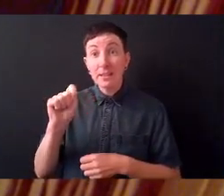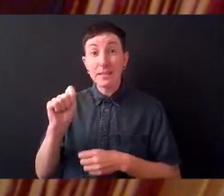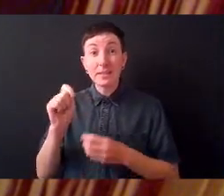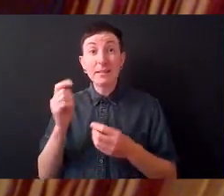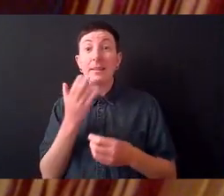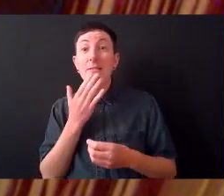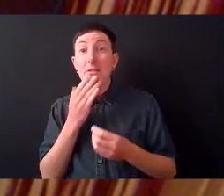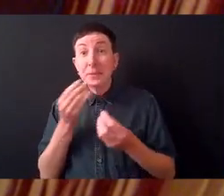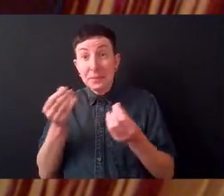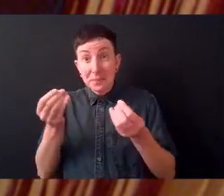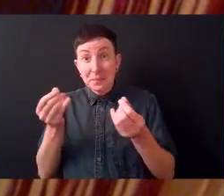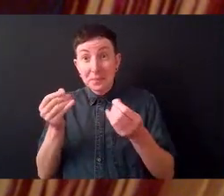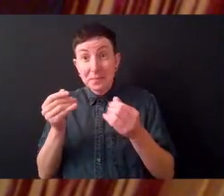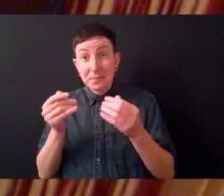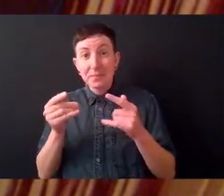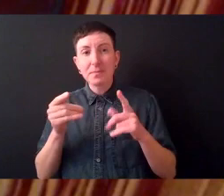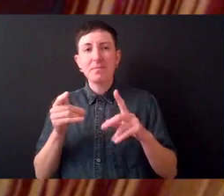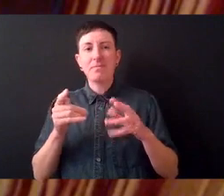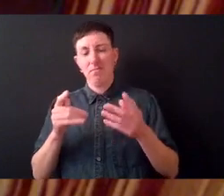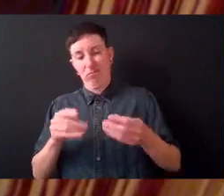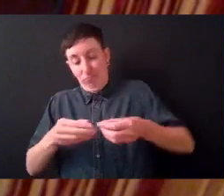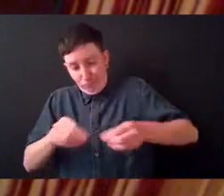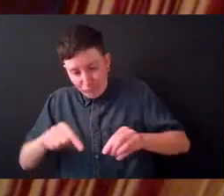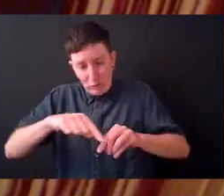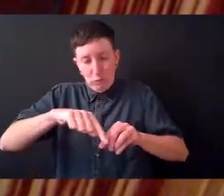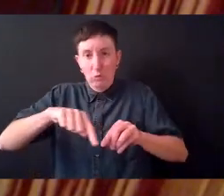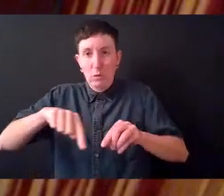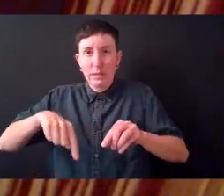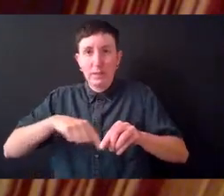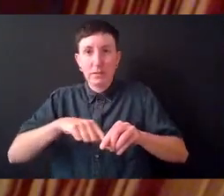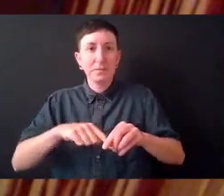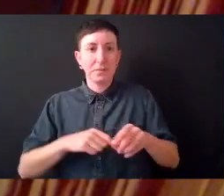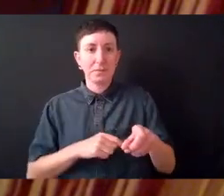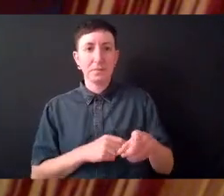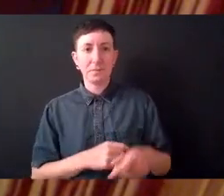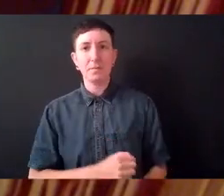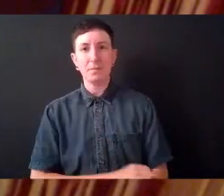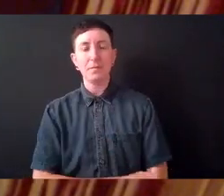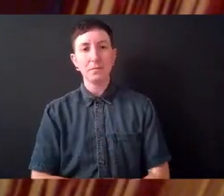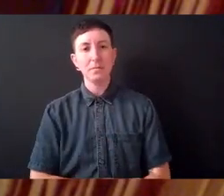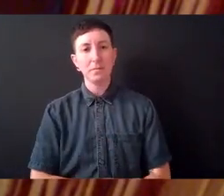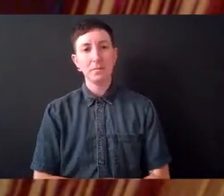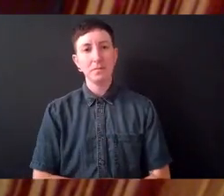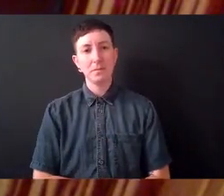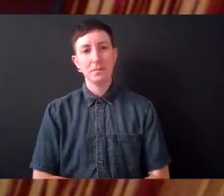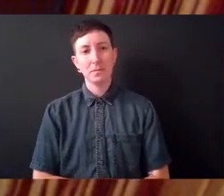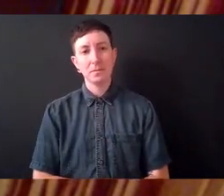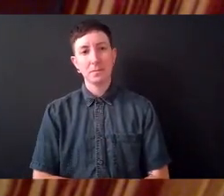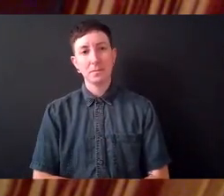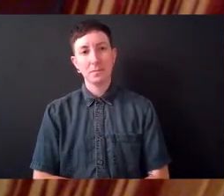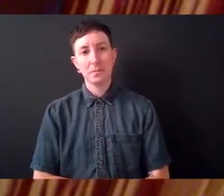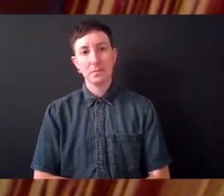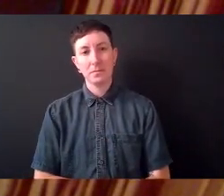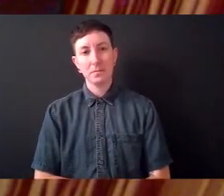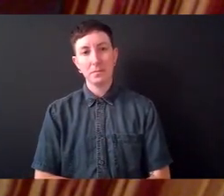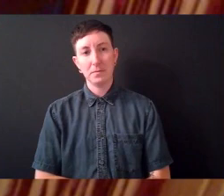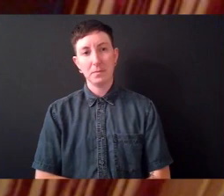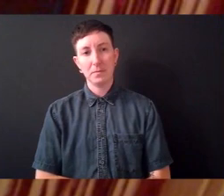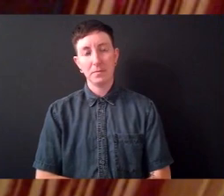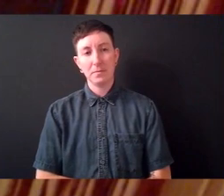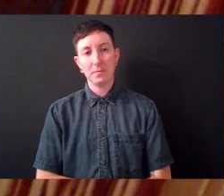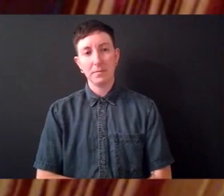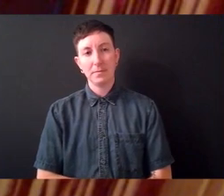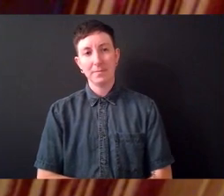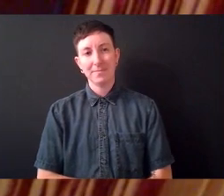going to trace it out. So I know exactly where I'm going to be cutting this felt. I'm going to use my little pen right here.